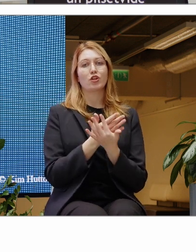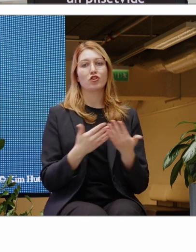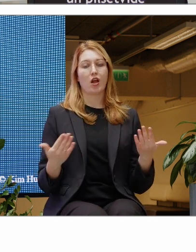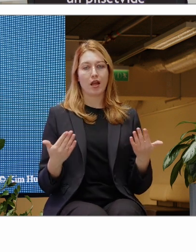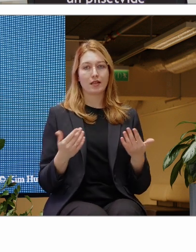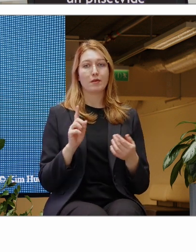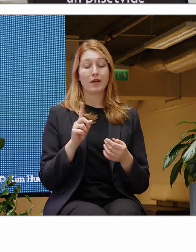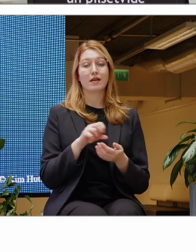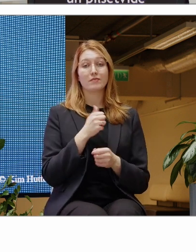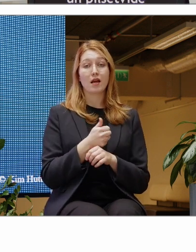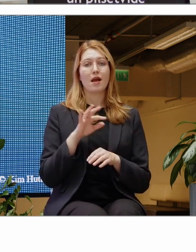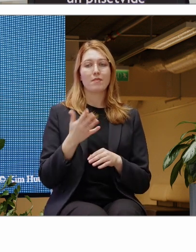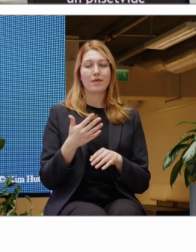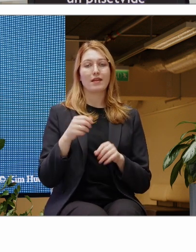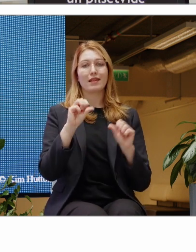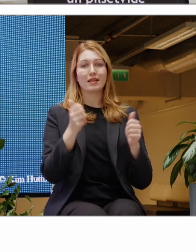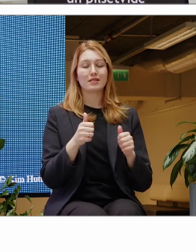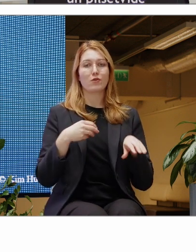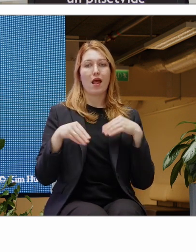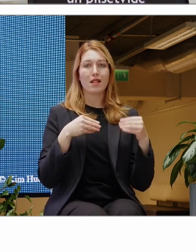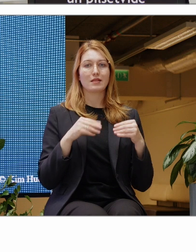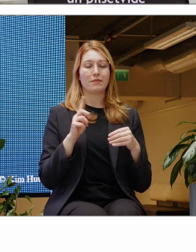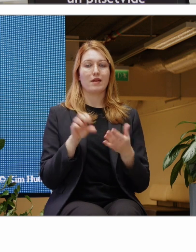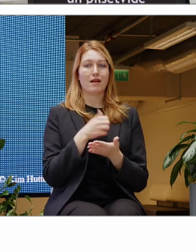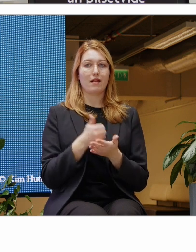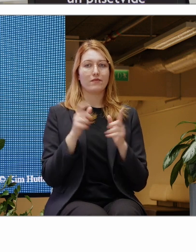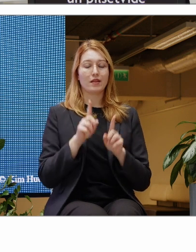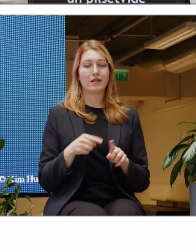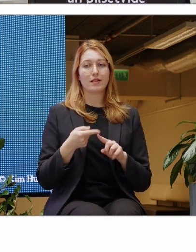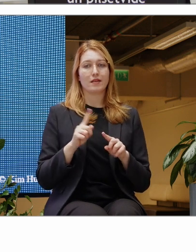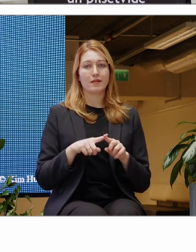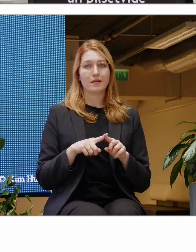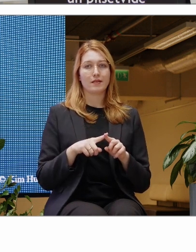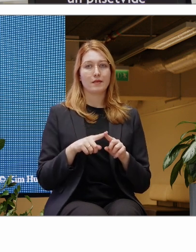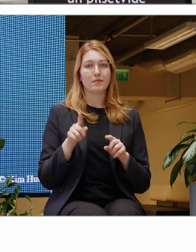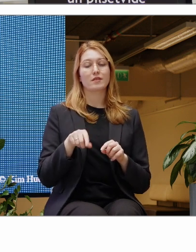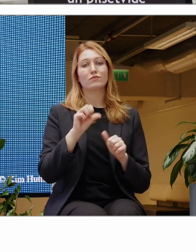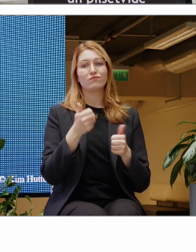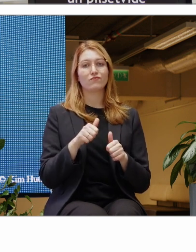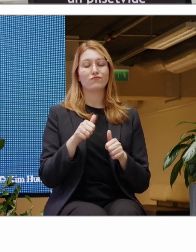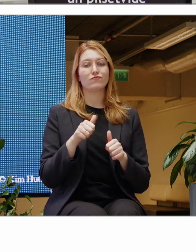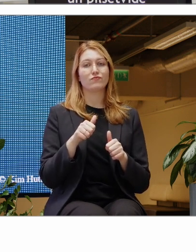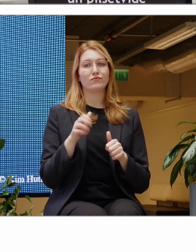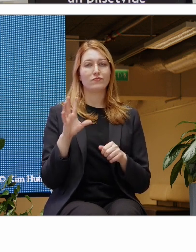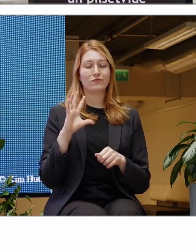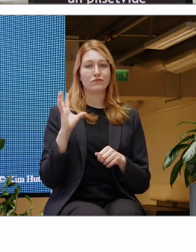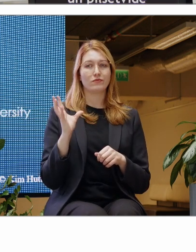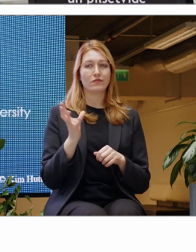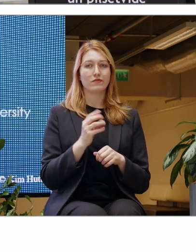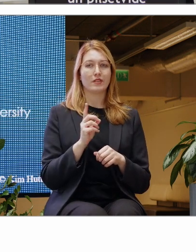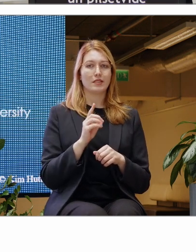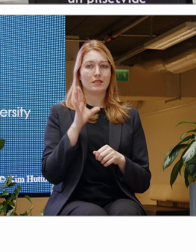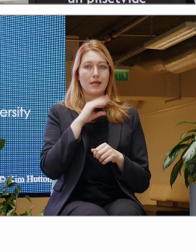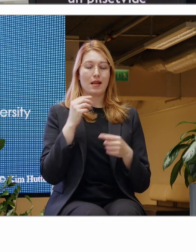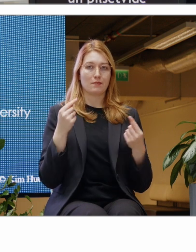key, but designing in flexibility is key, because if it's designed in at the early stage, then retrofitting is very cost